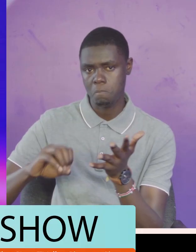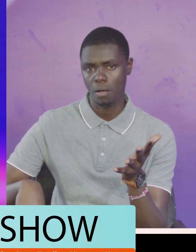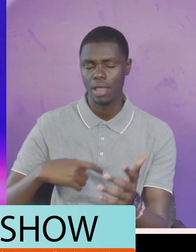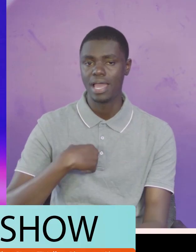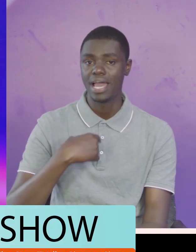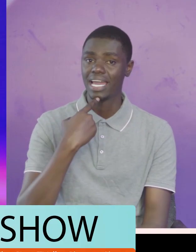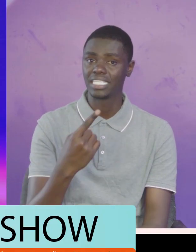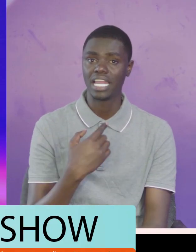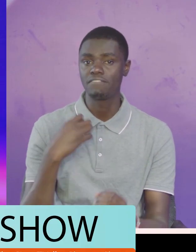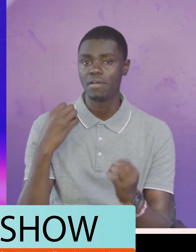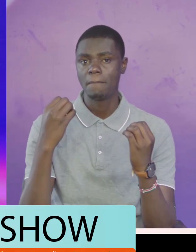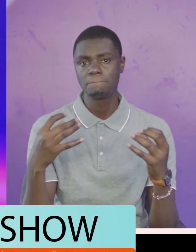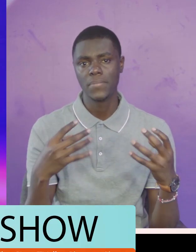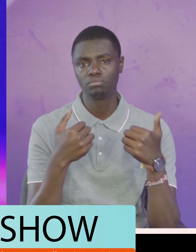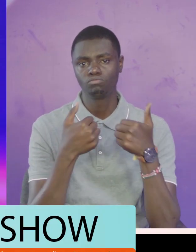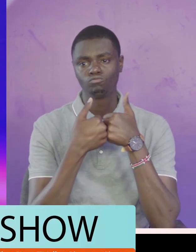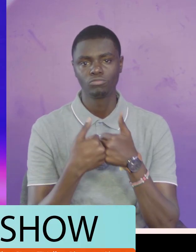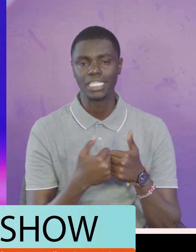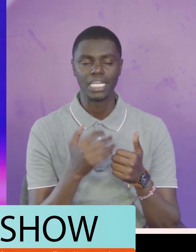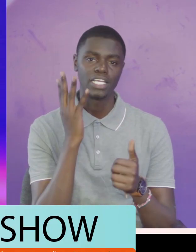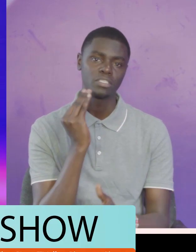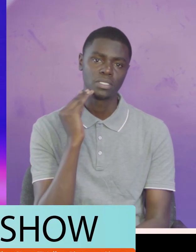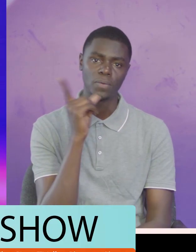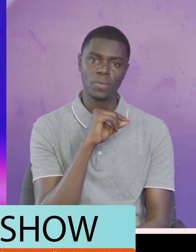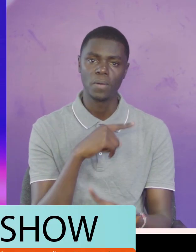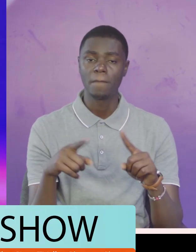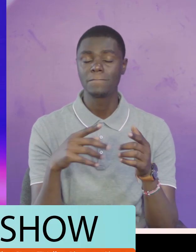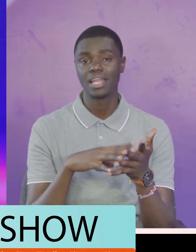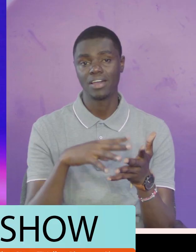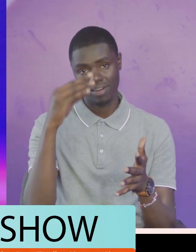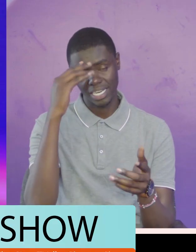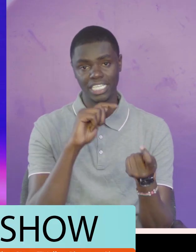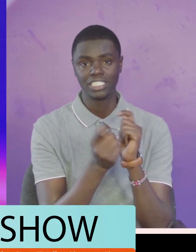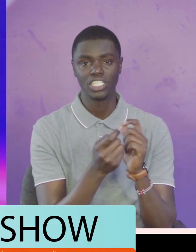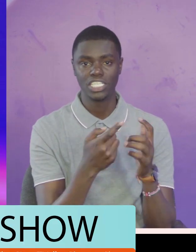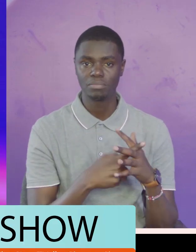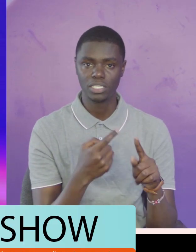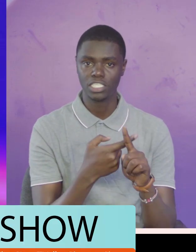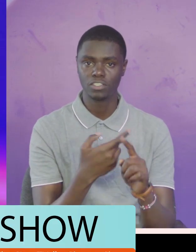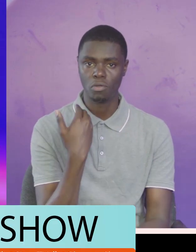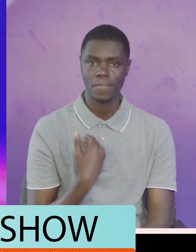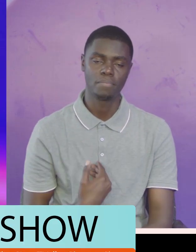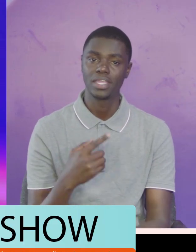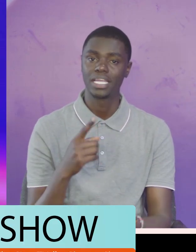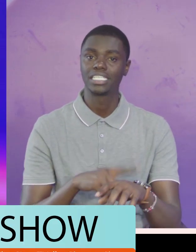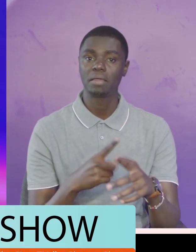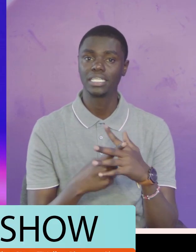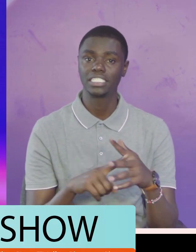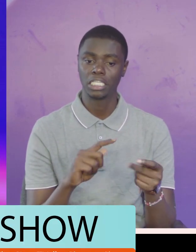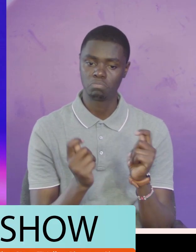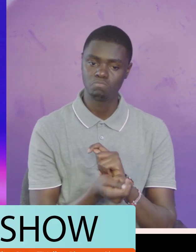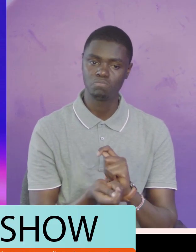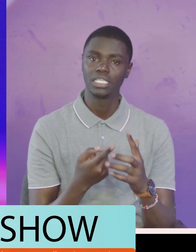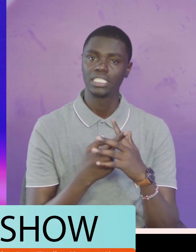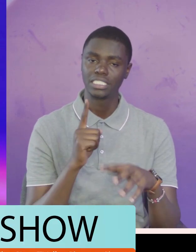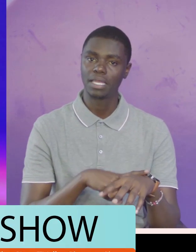Like I said, there are many challenges I've gone through, but I learned that change begins from me. And when I started changing,